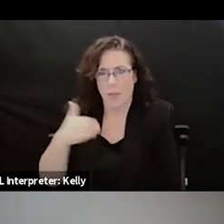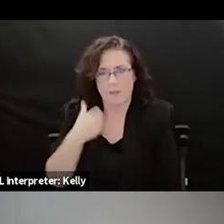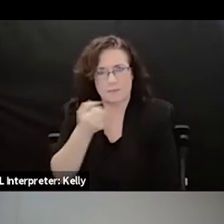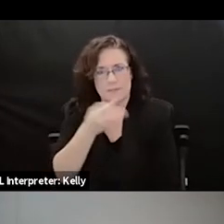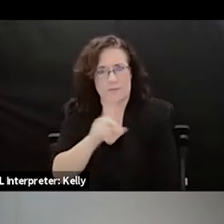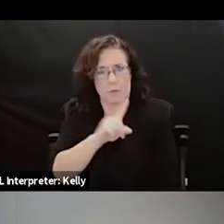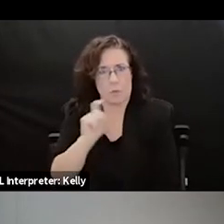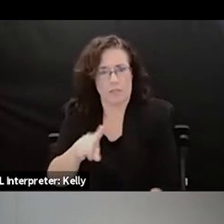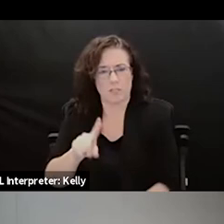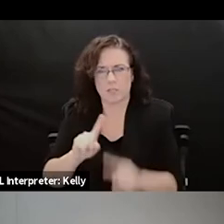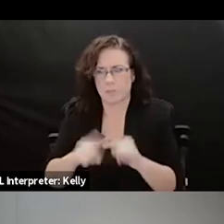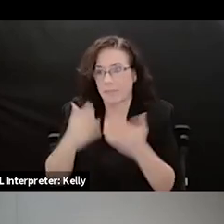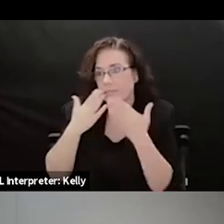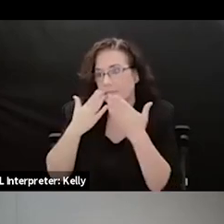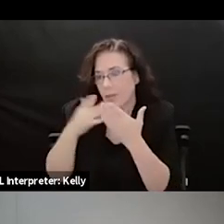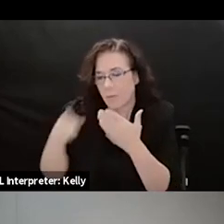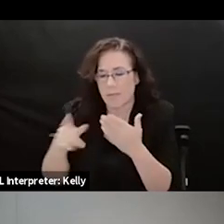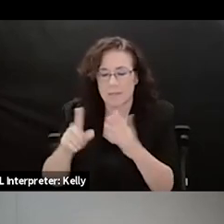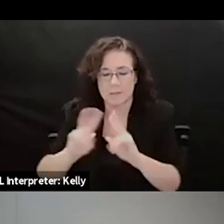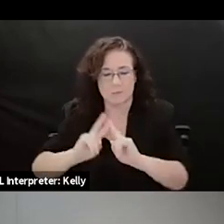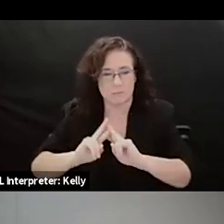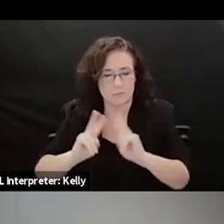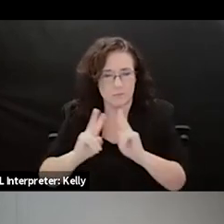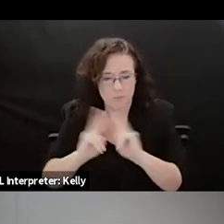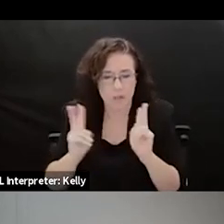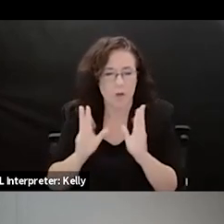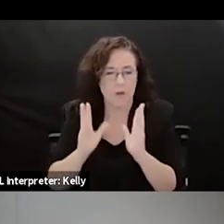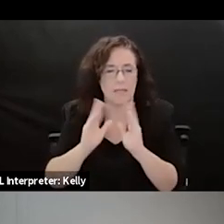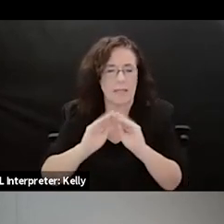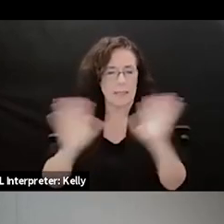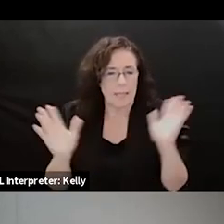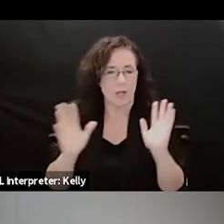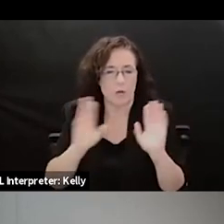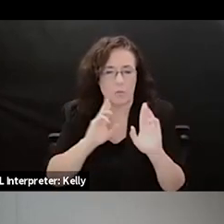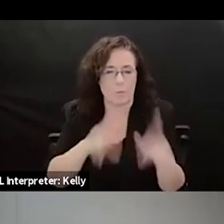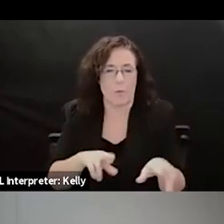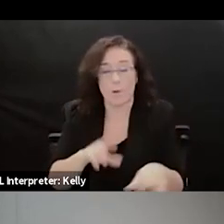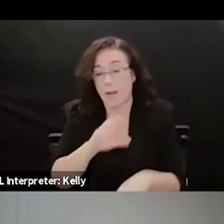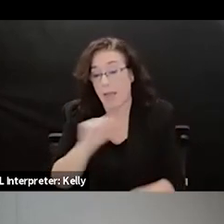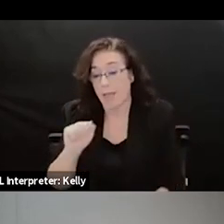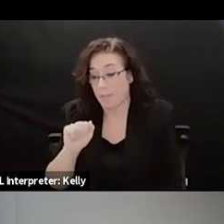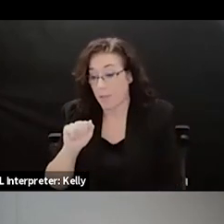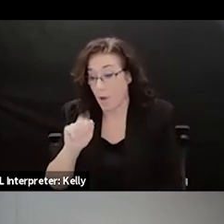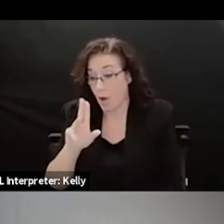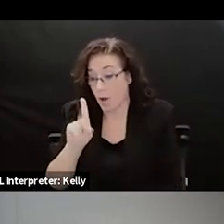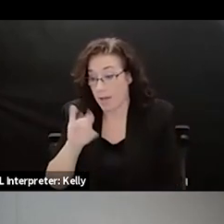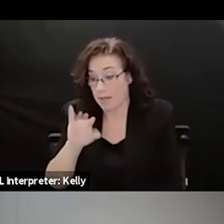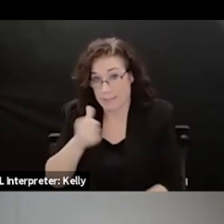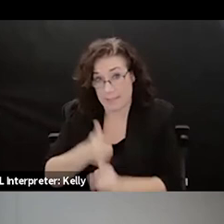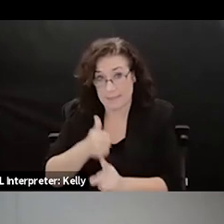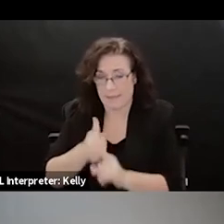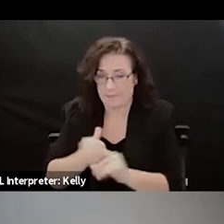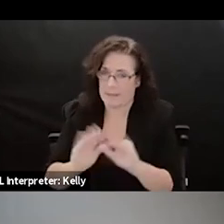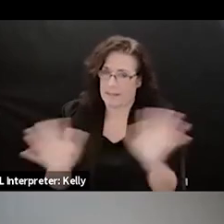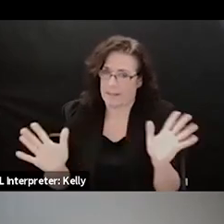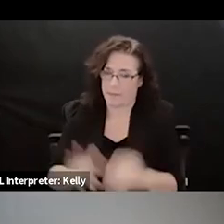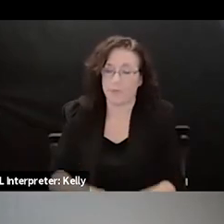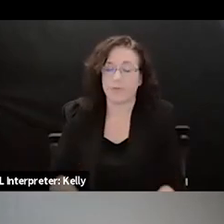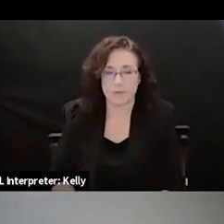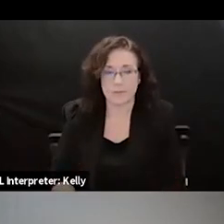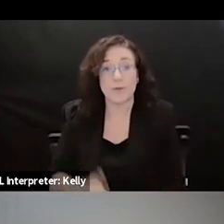report and the audit is clean so please uh how about miss munoz do you have any questions or comments